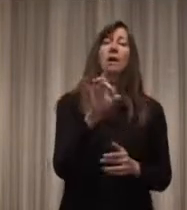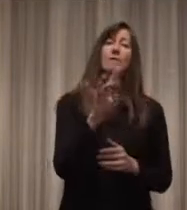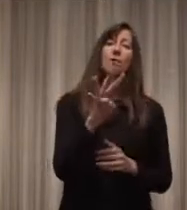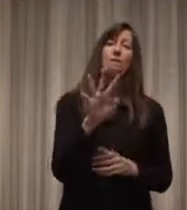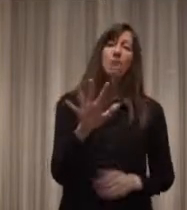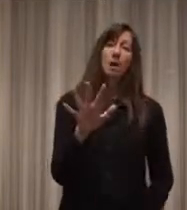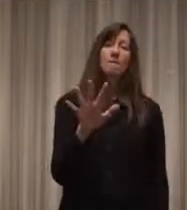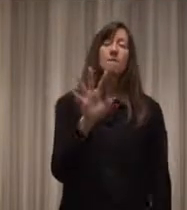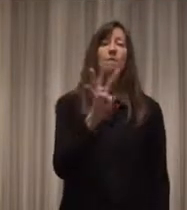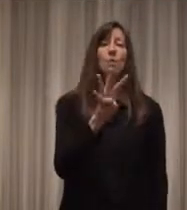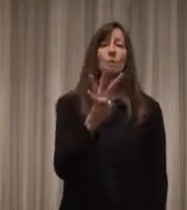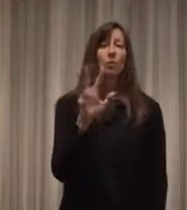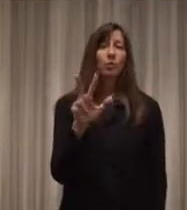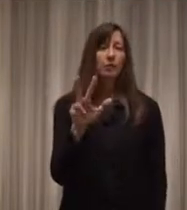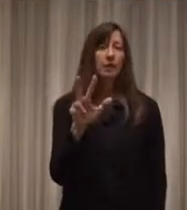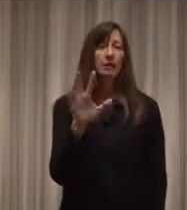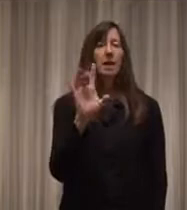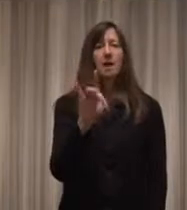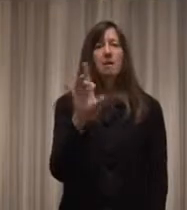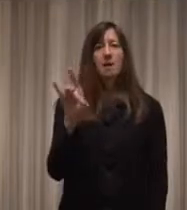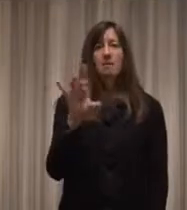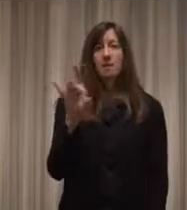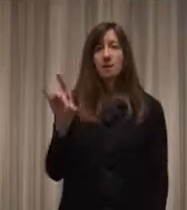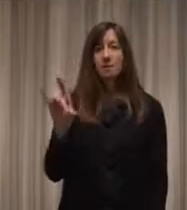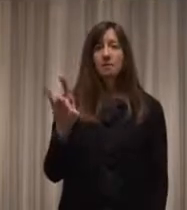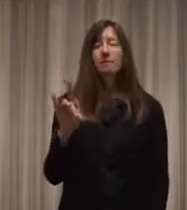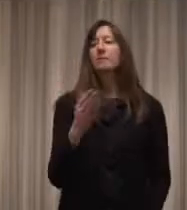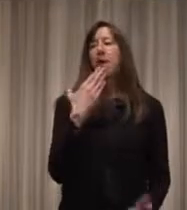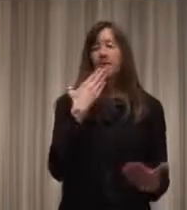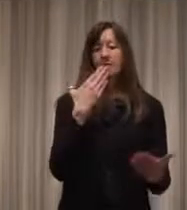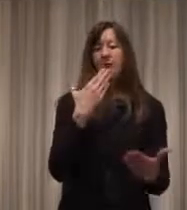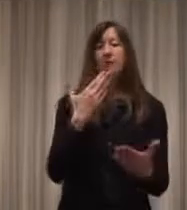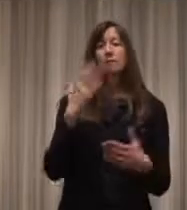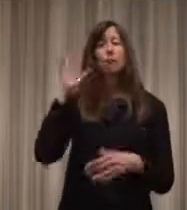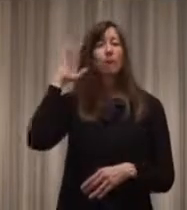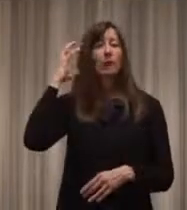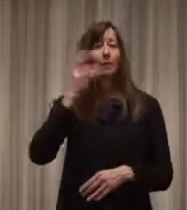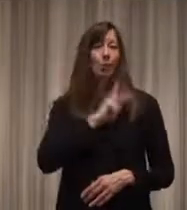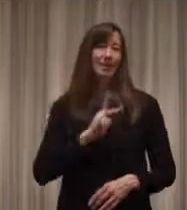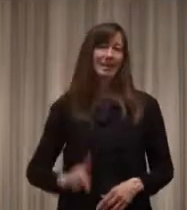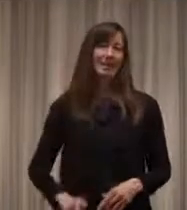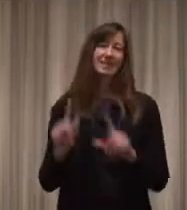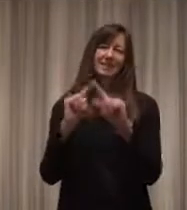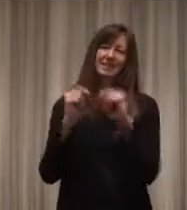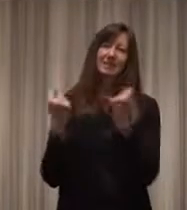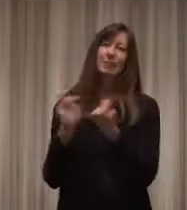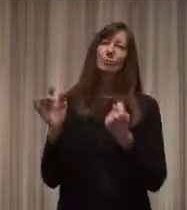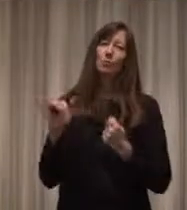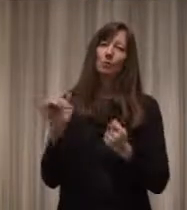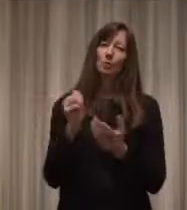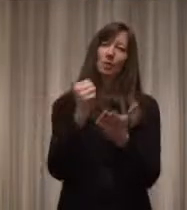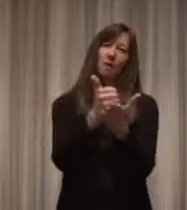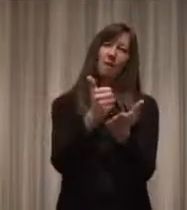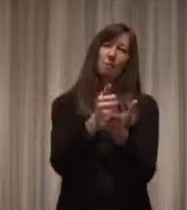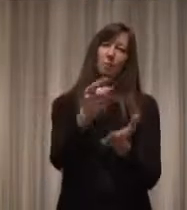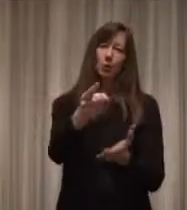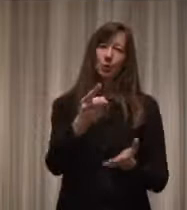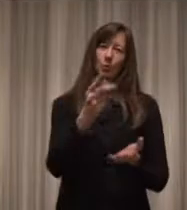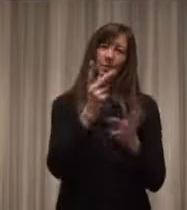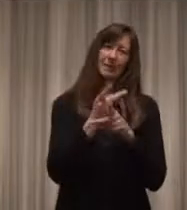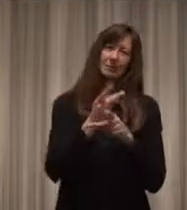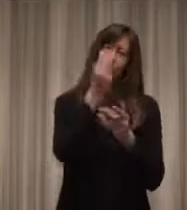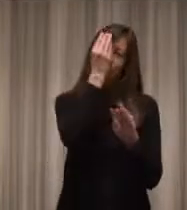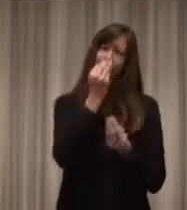845-443-8888. As always, I want to thank our Radio Kingston team for helping keep you all updated and